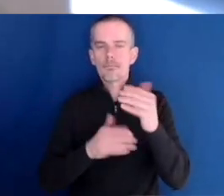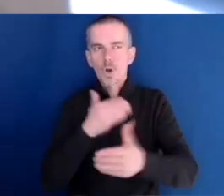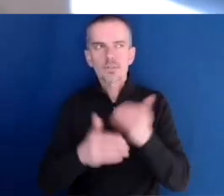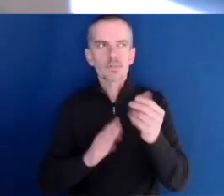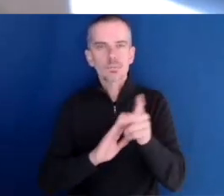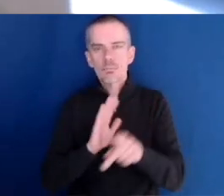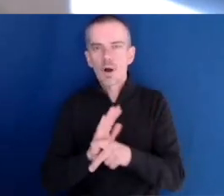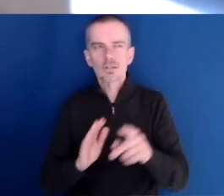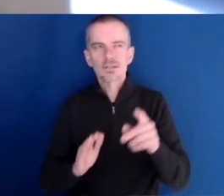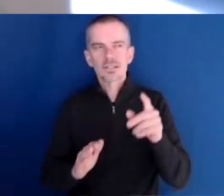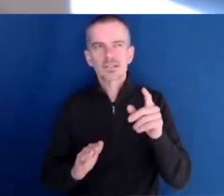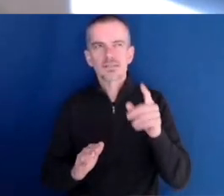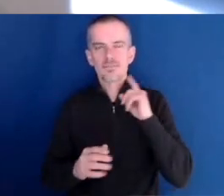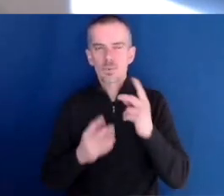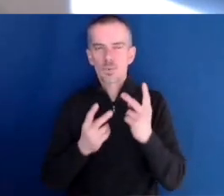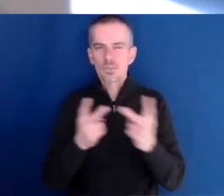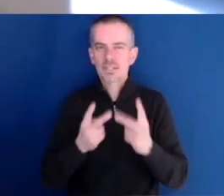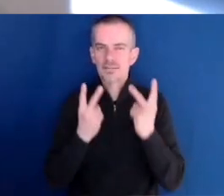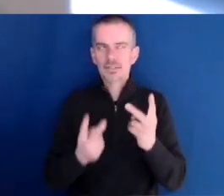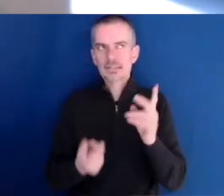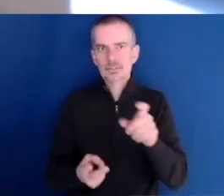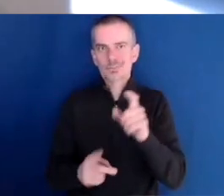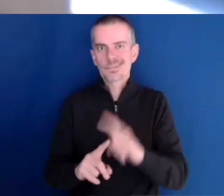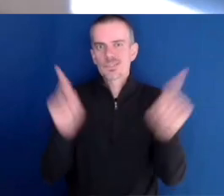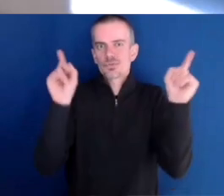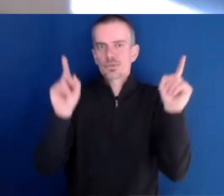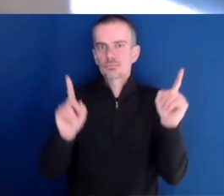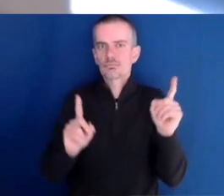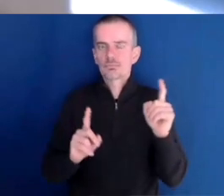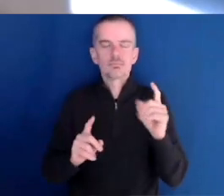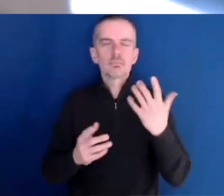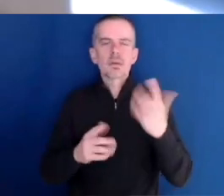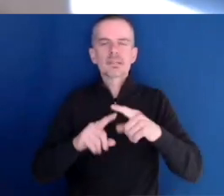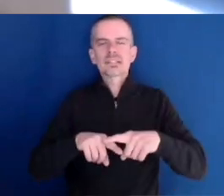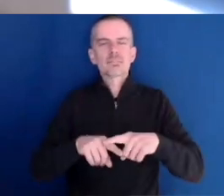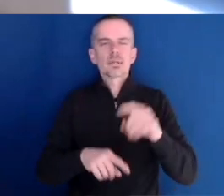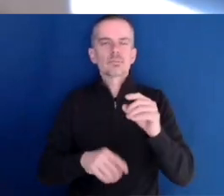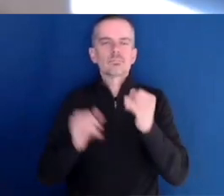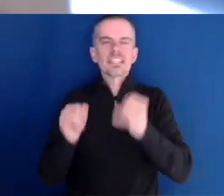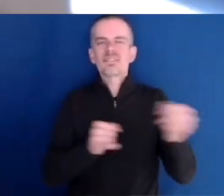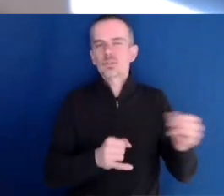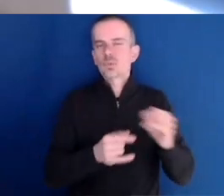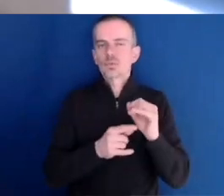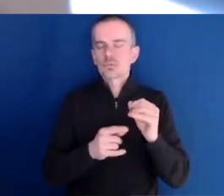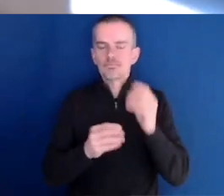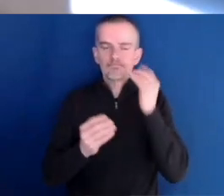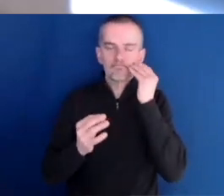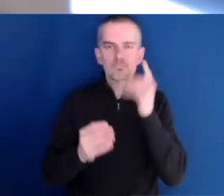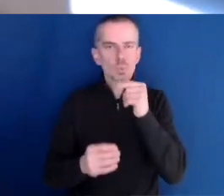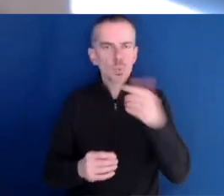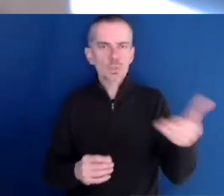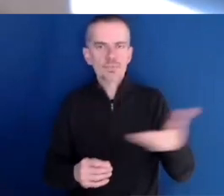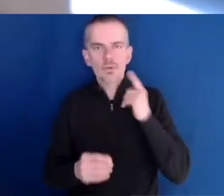be different. It may just be a case by case basis on who is invited to the prep and who is invited to